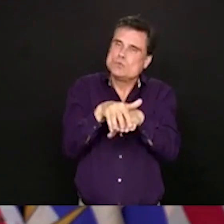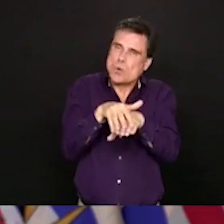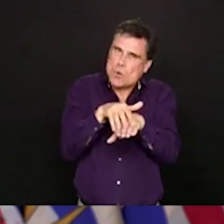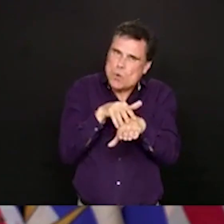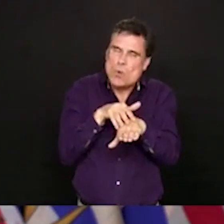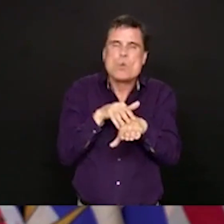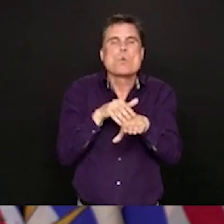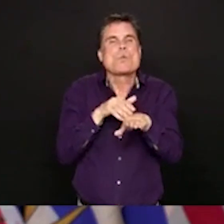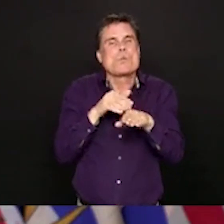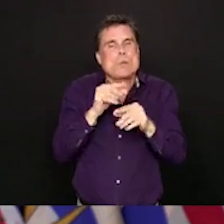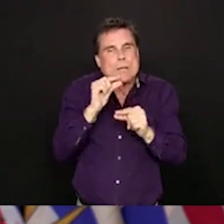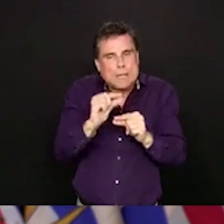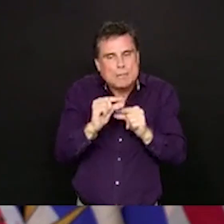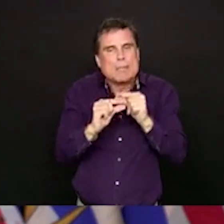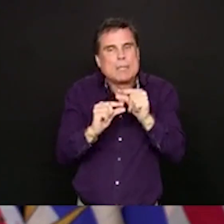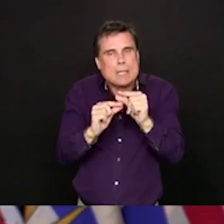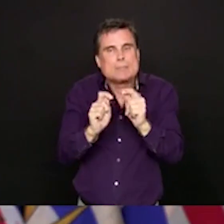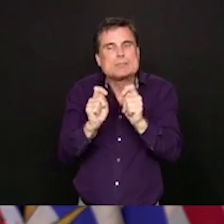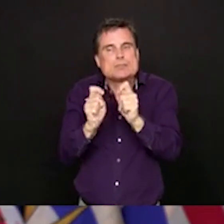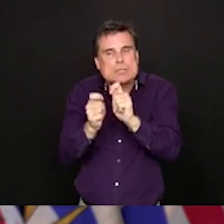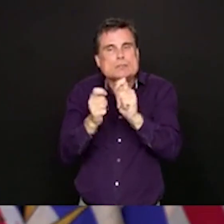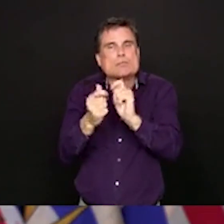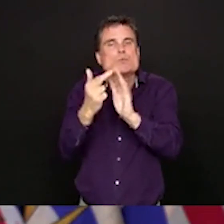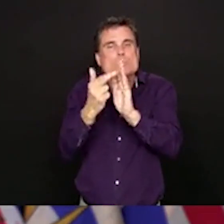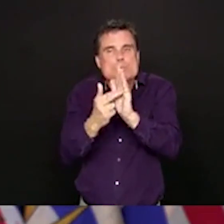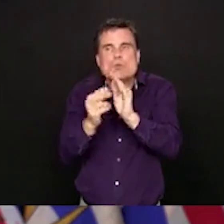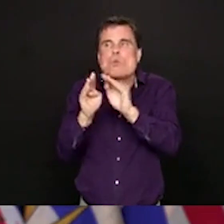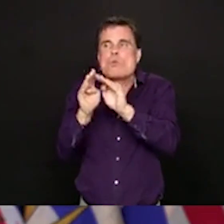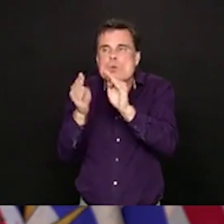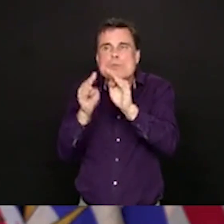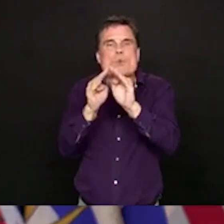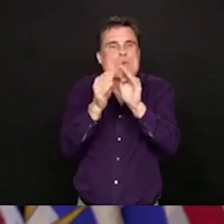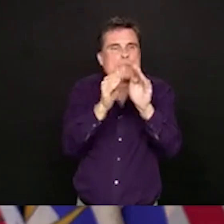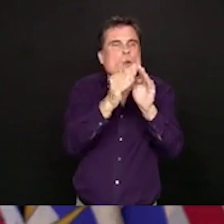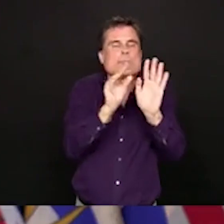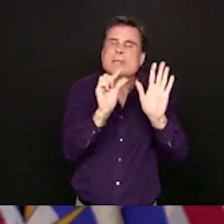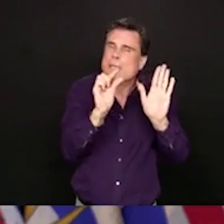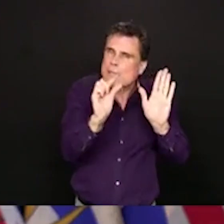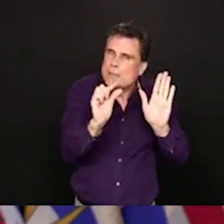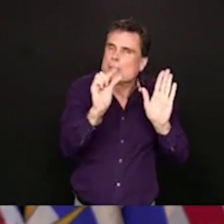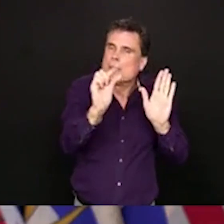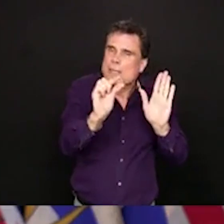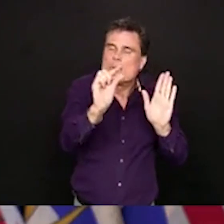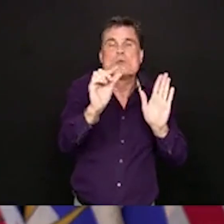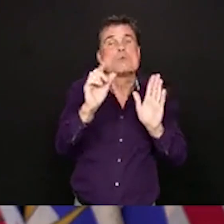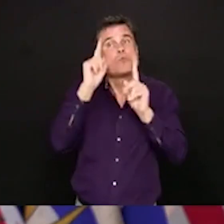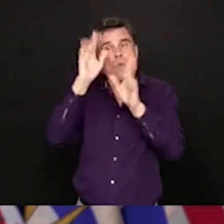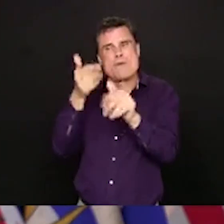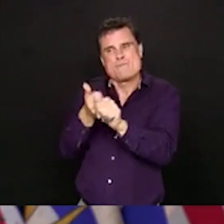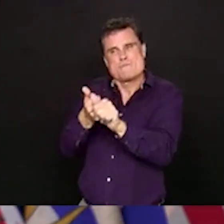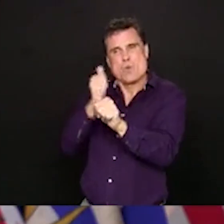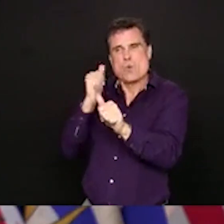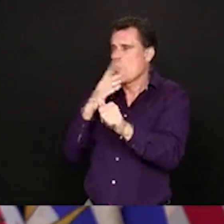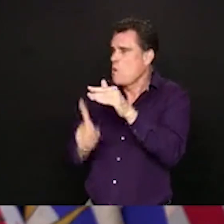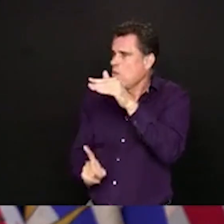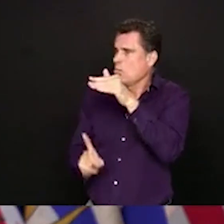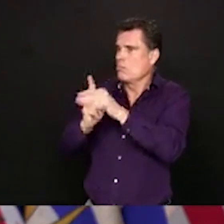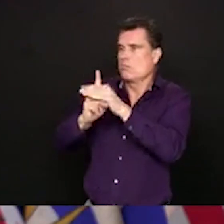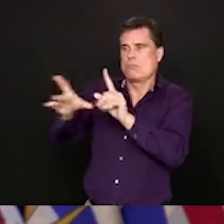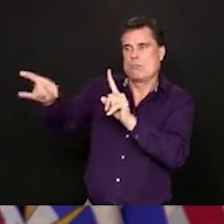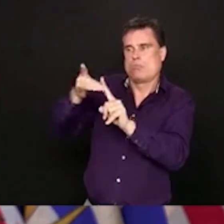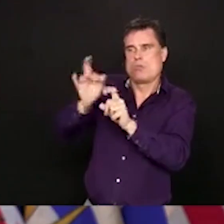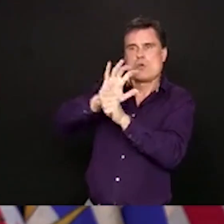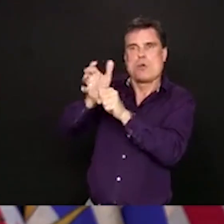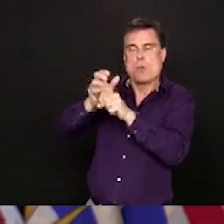a rapidly increasing outbreak. We're not there yet, as we can see by the fact that we're still having quite large outbreaks that